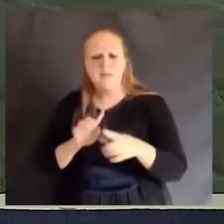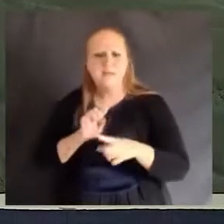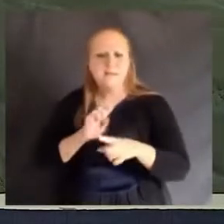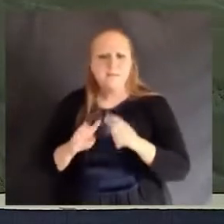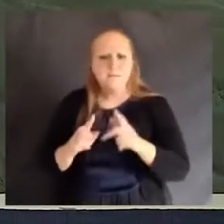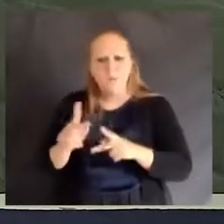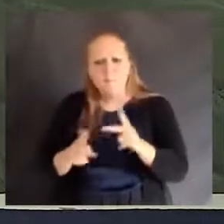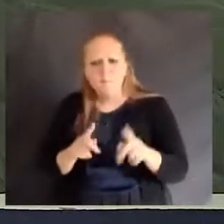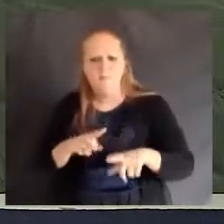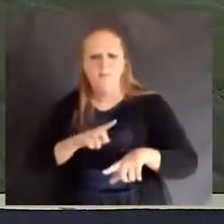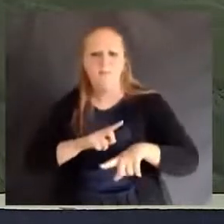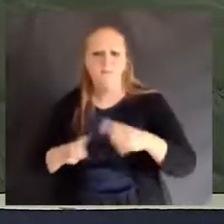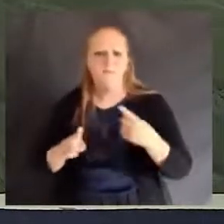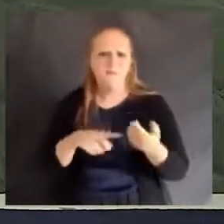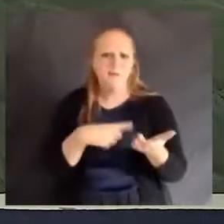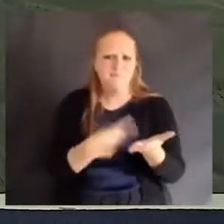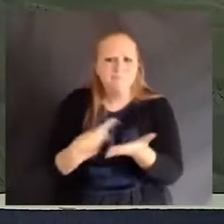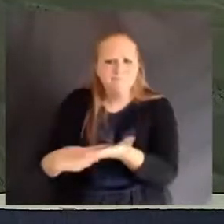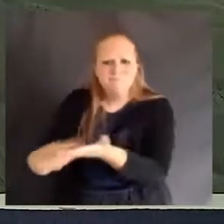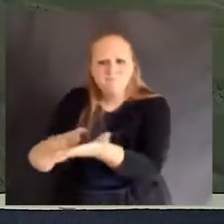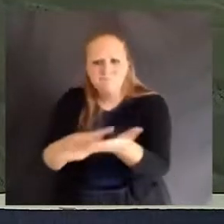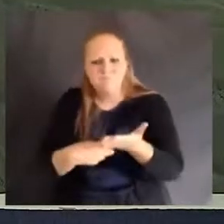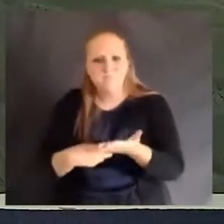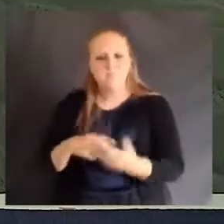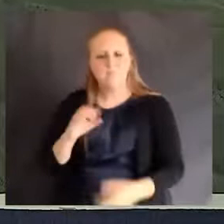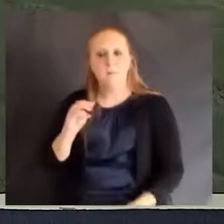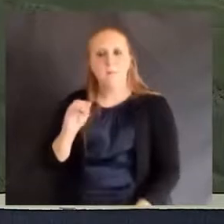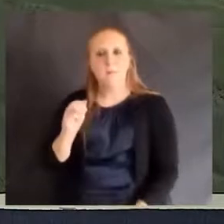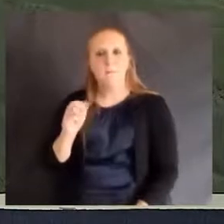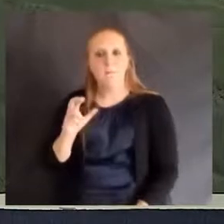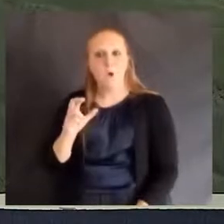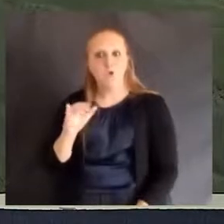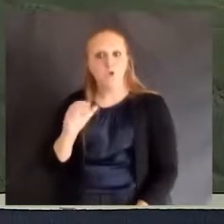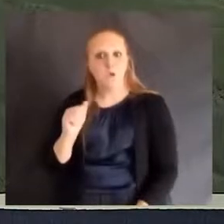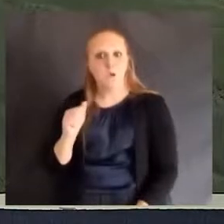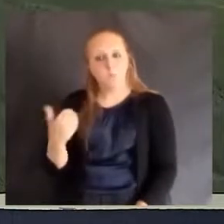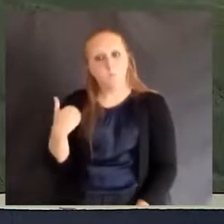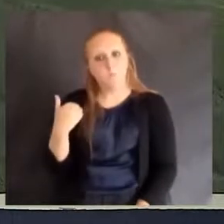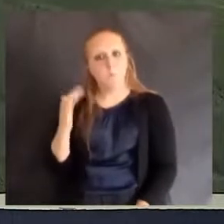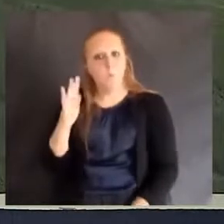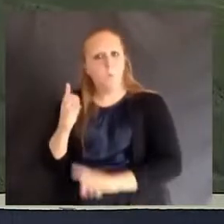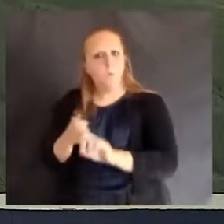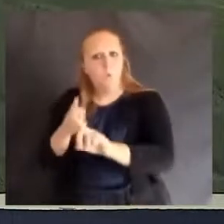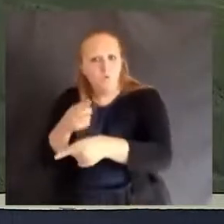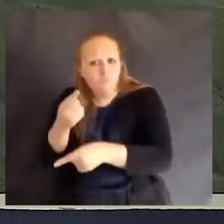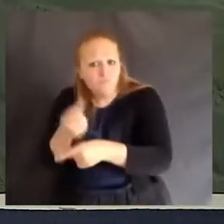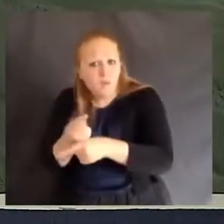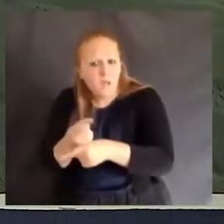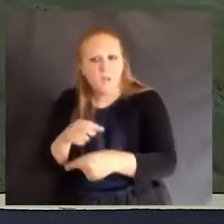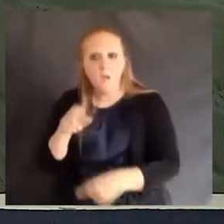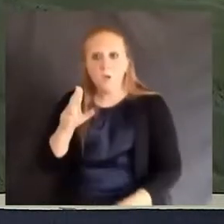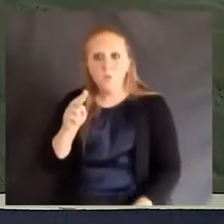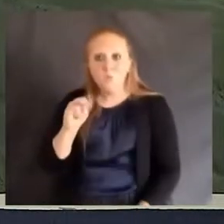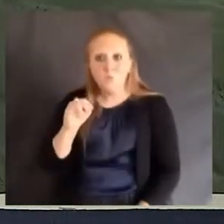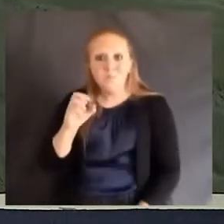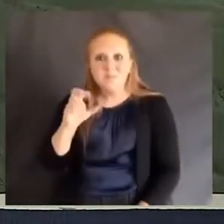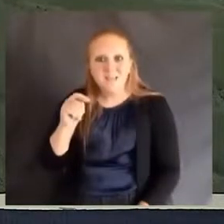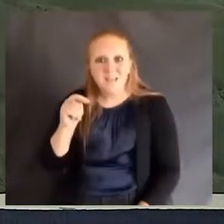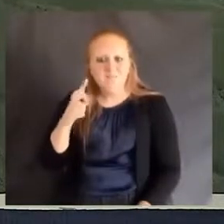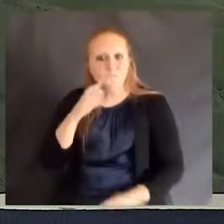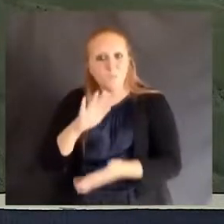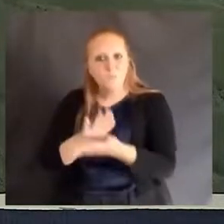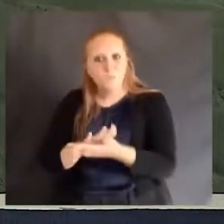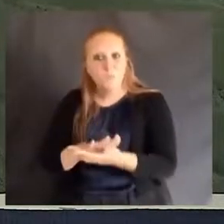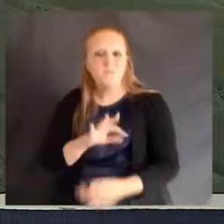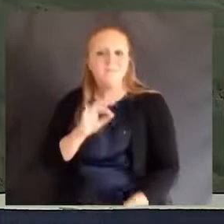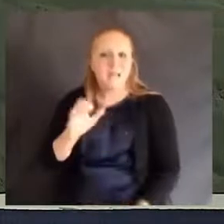lenses. Marcia's point was right before. The unions have very strong feelings about the safety of